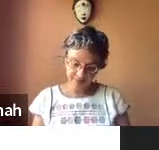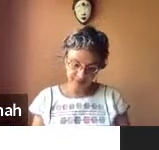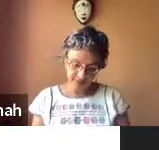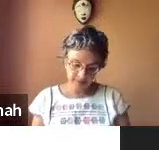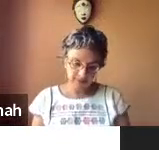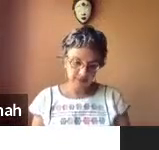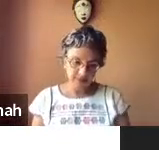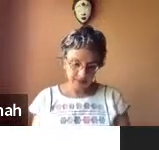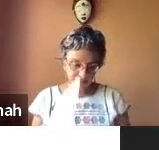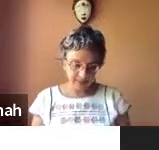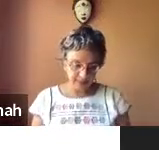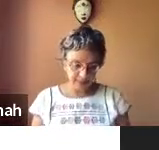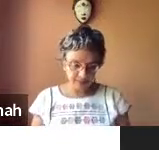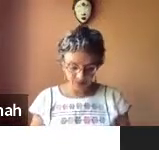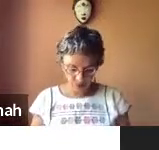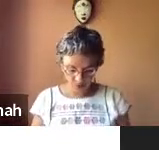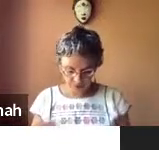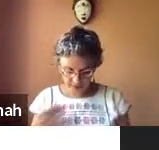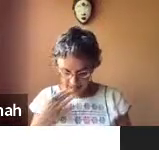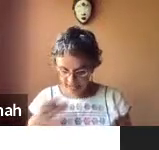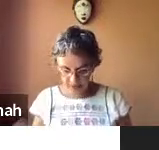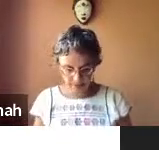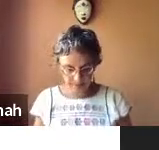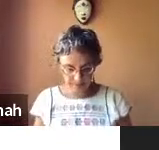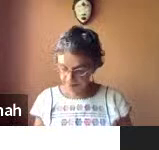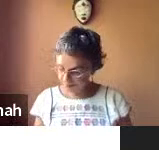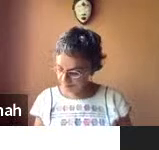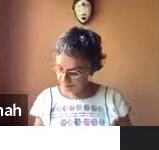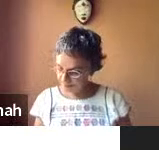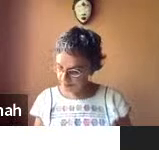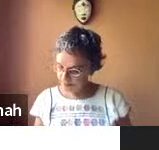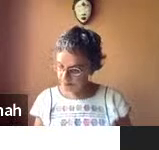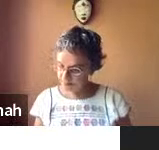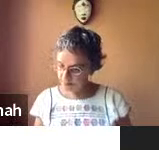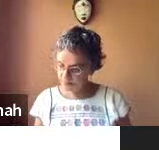Metric 7 is COVID care.